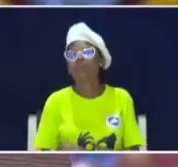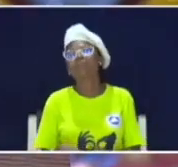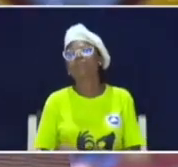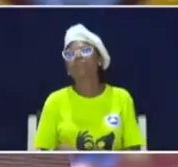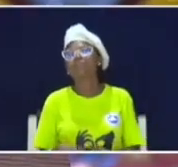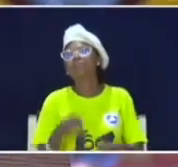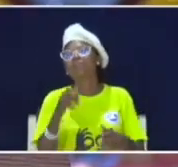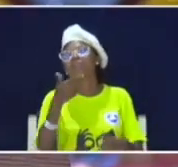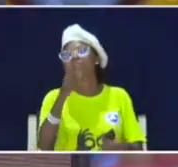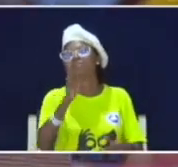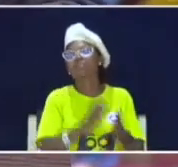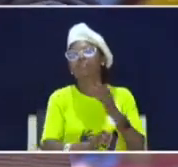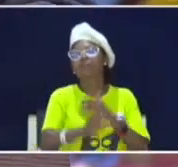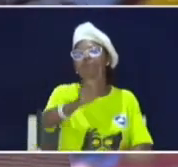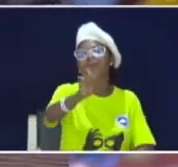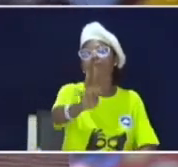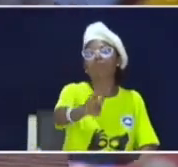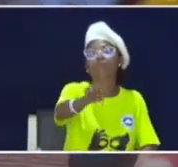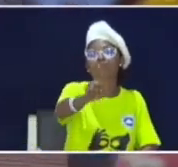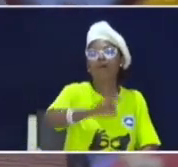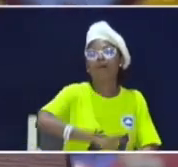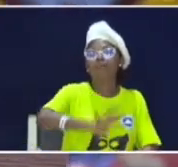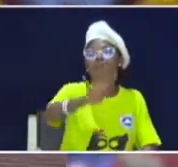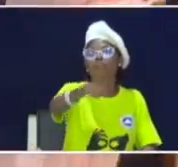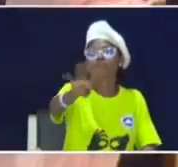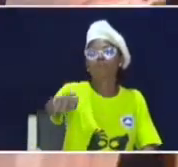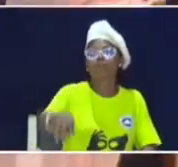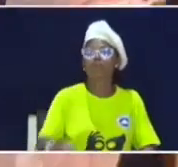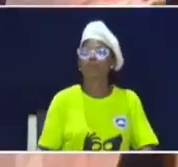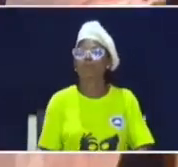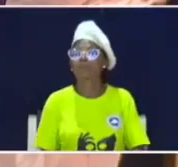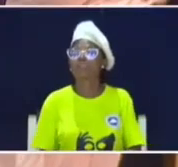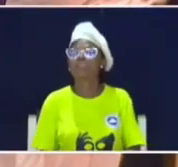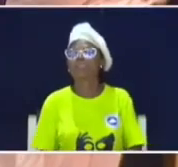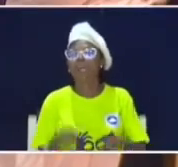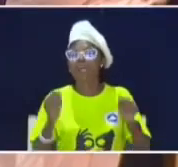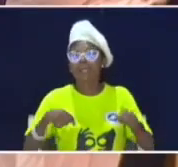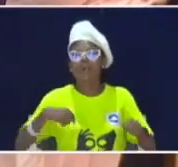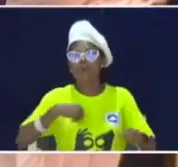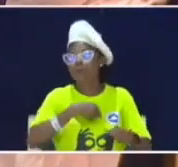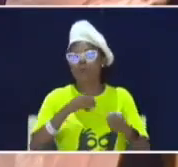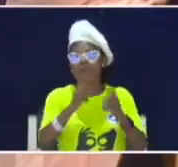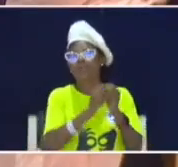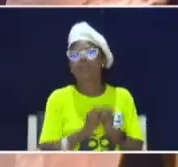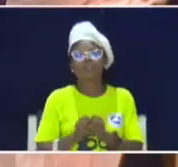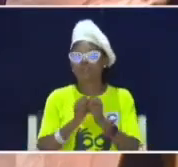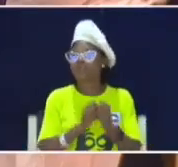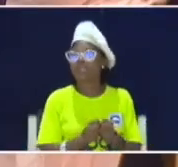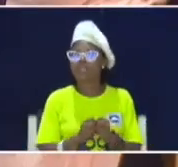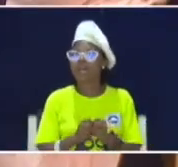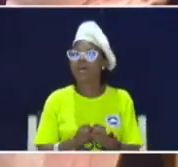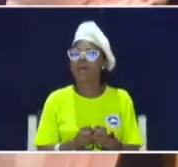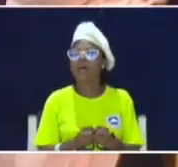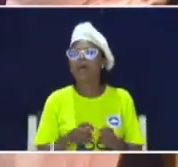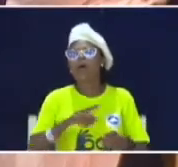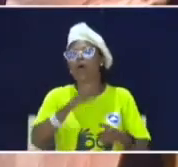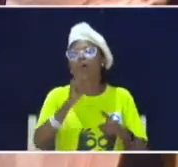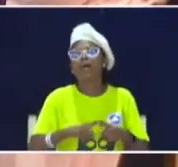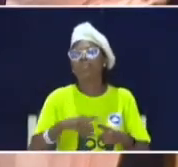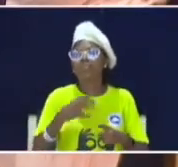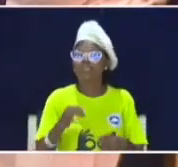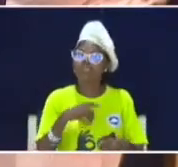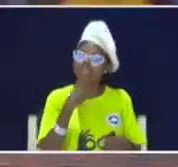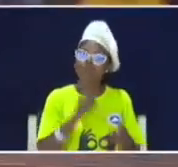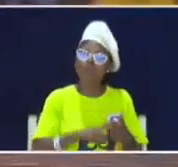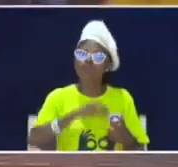Genesis, chapter 41 and verse 44. Can we read it together? The Bible says, and Pharaoh said unto